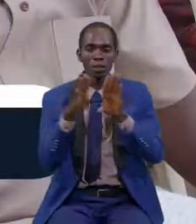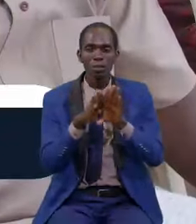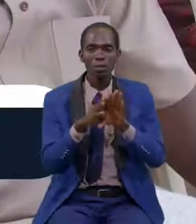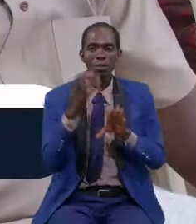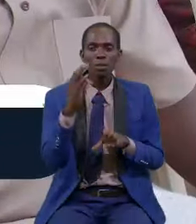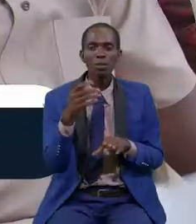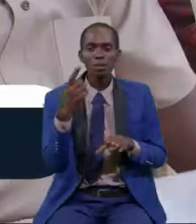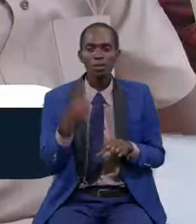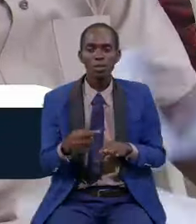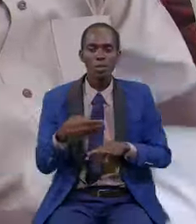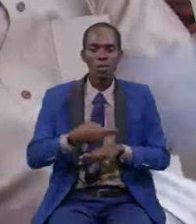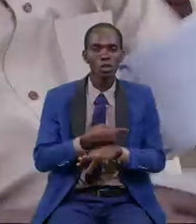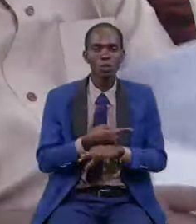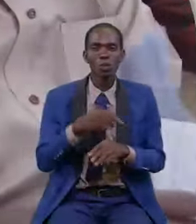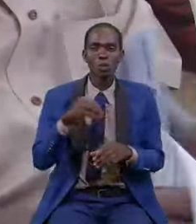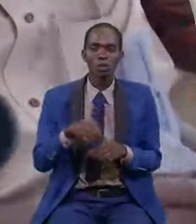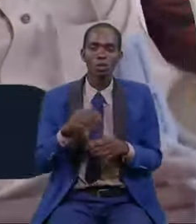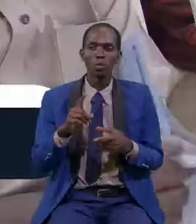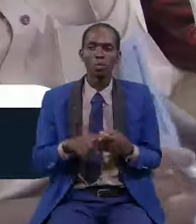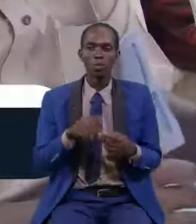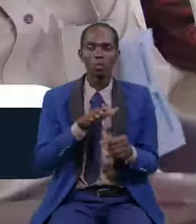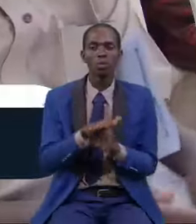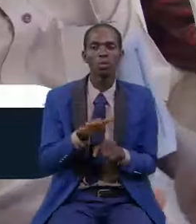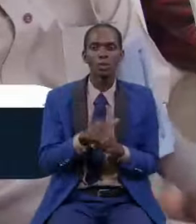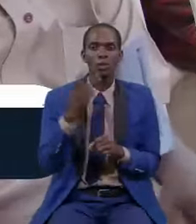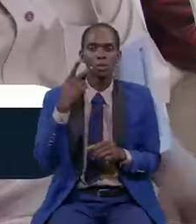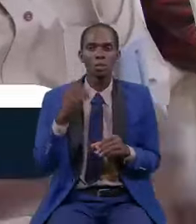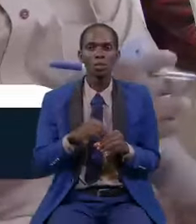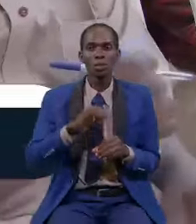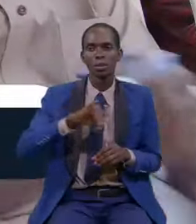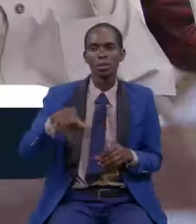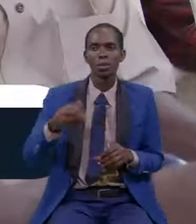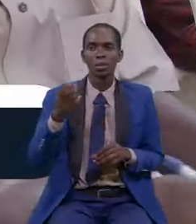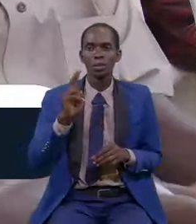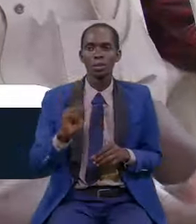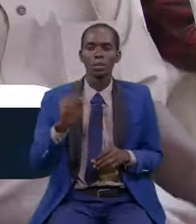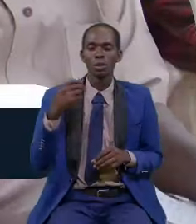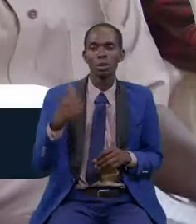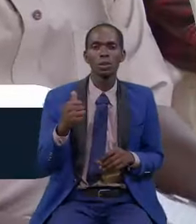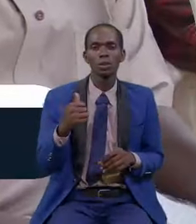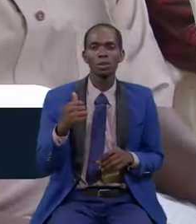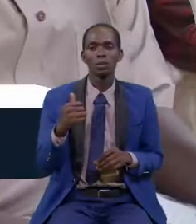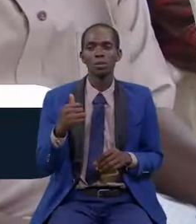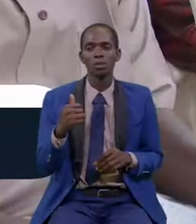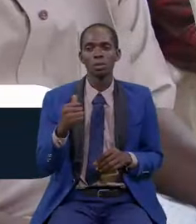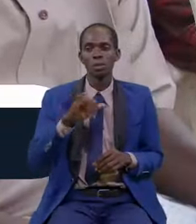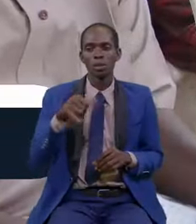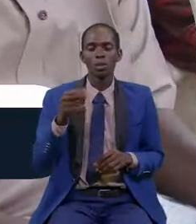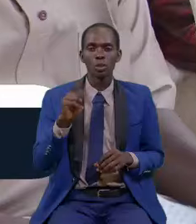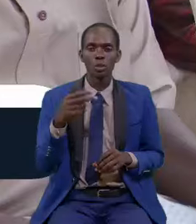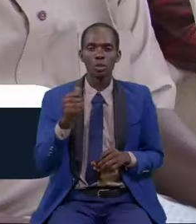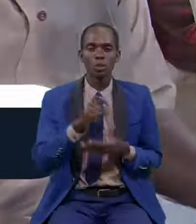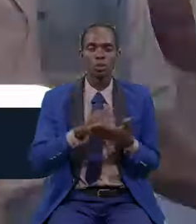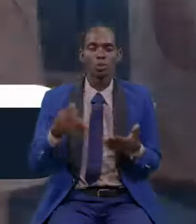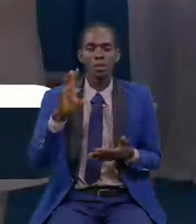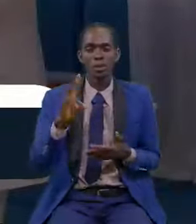In John chapter 10, reading from verse 7, then said Jesus unto